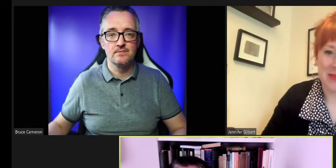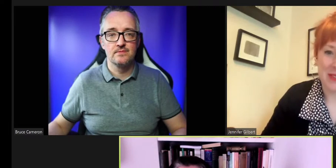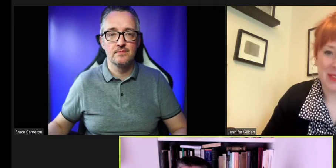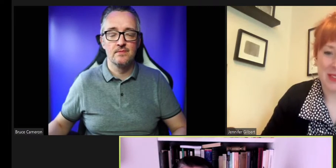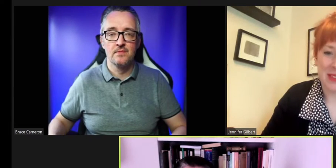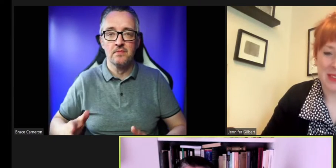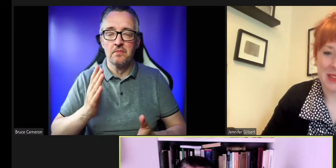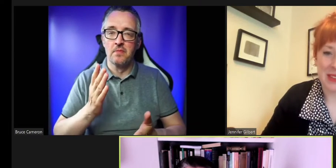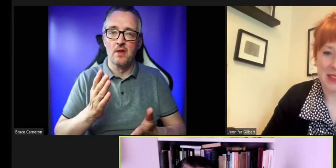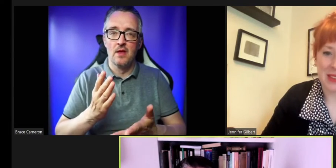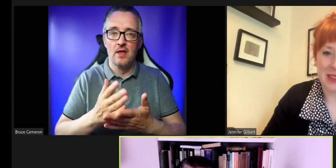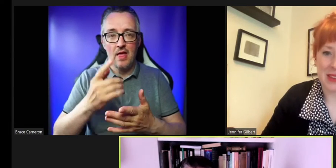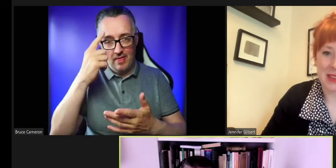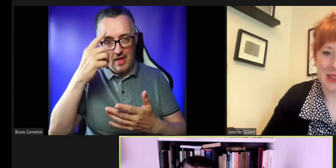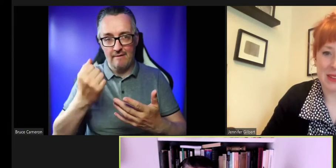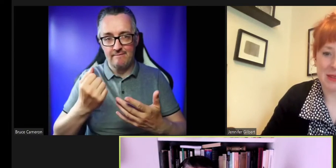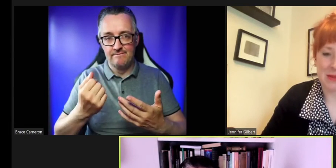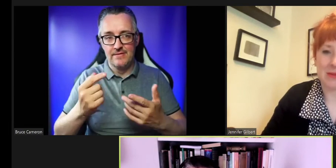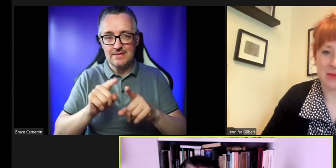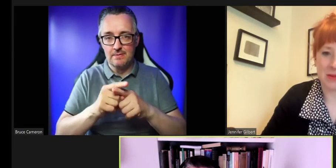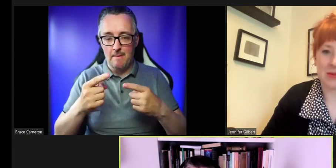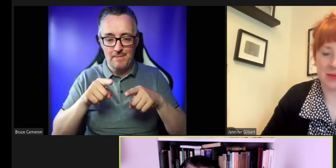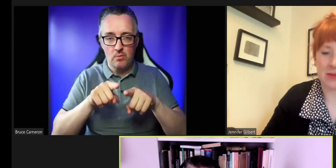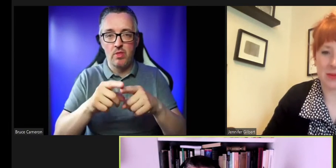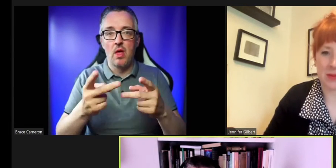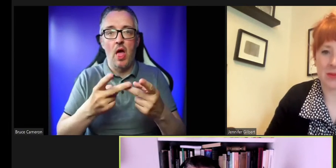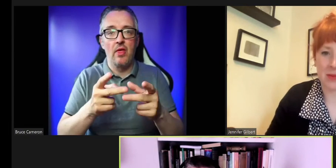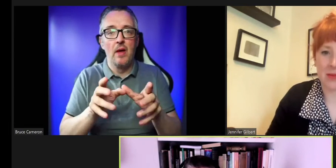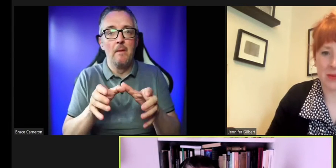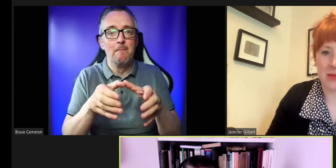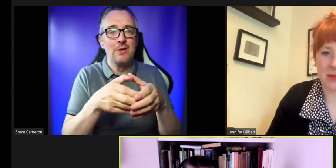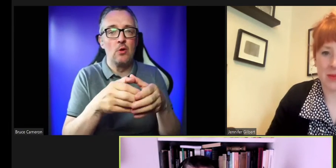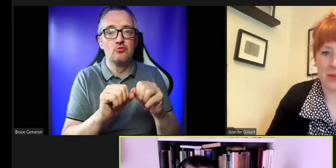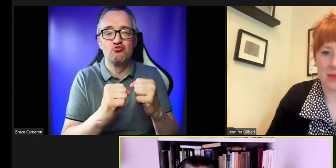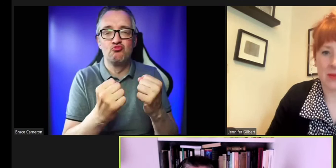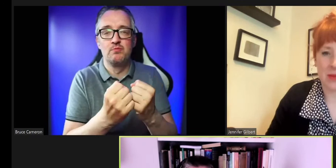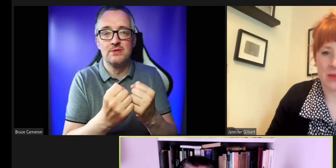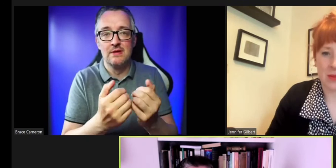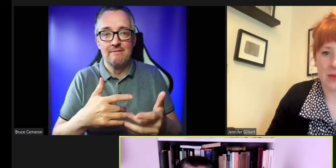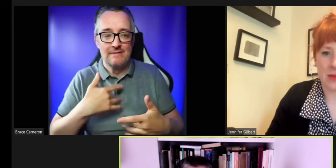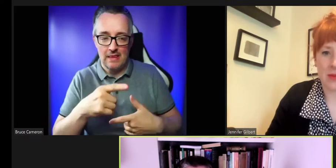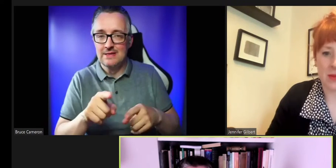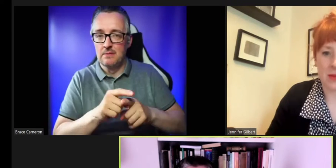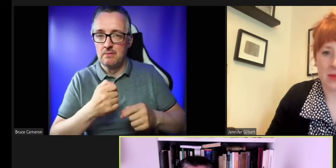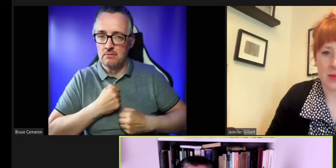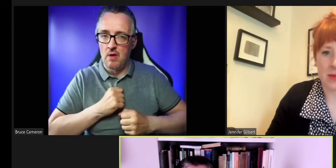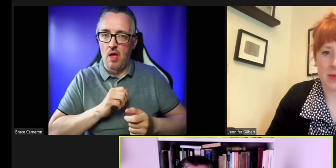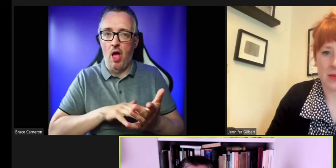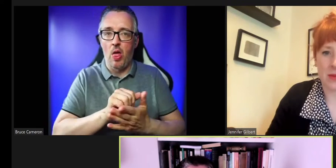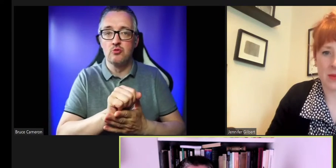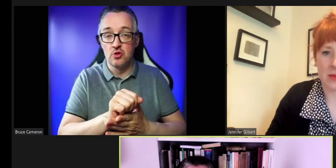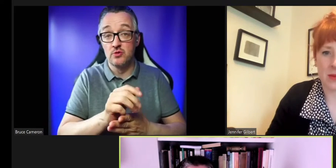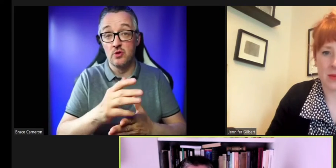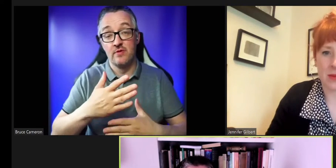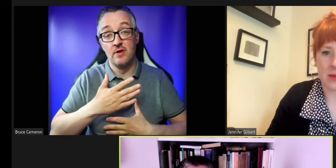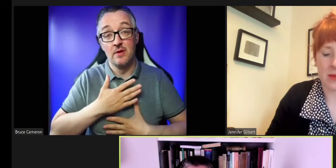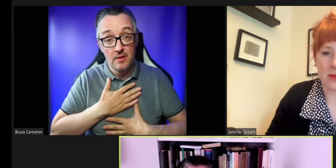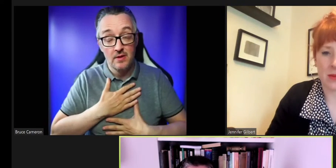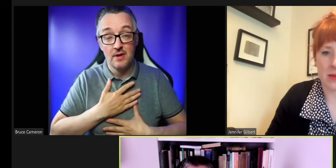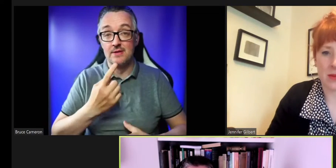yeah. I think there are parallels with other minority groups that feel that that's part of their culture too. So for me, really, it's